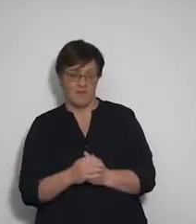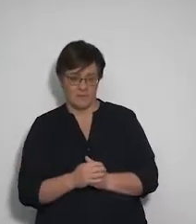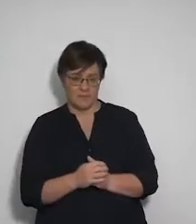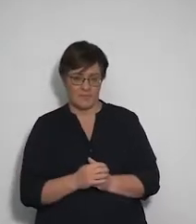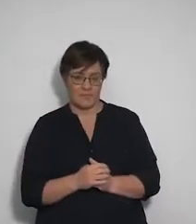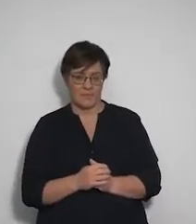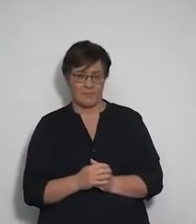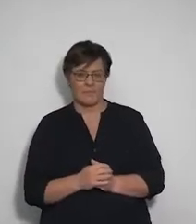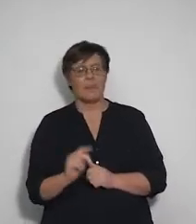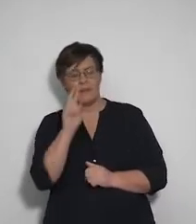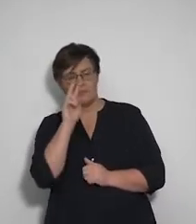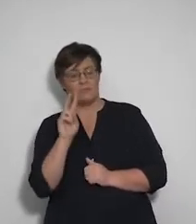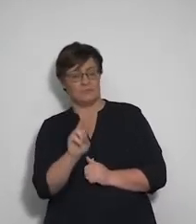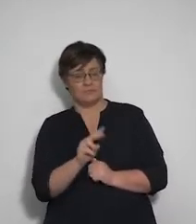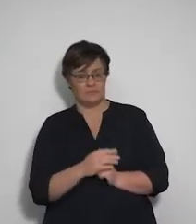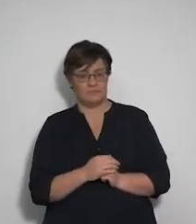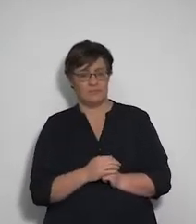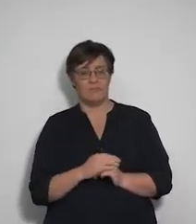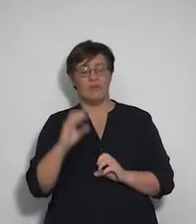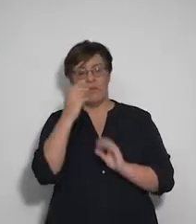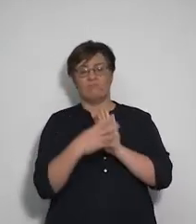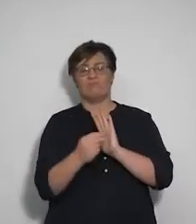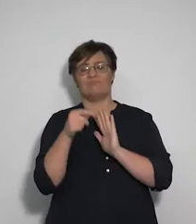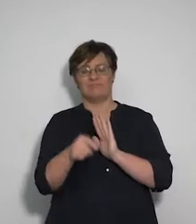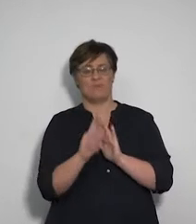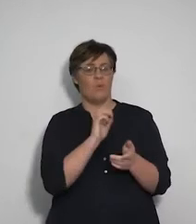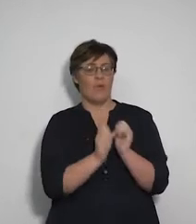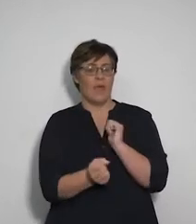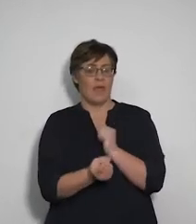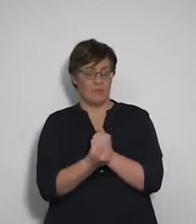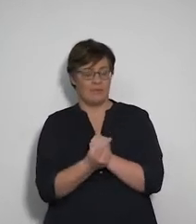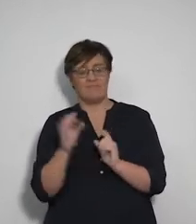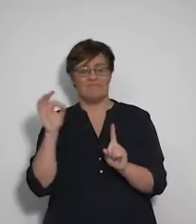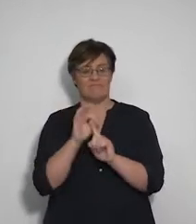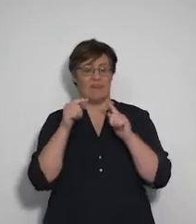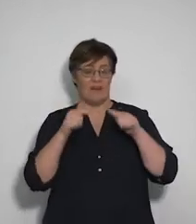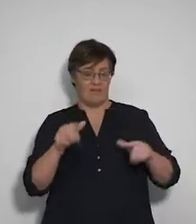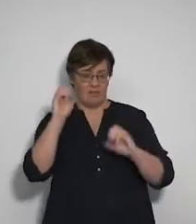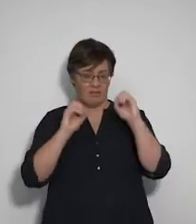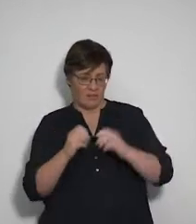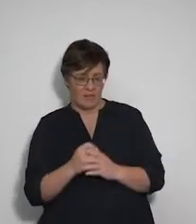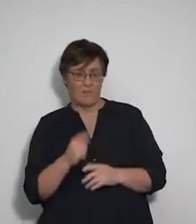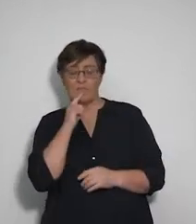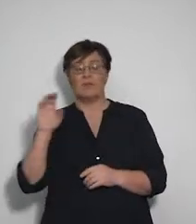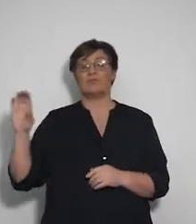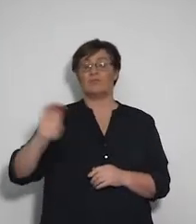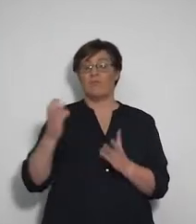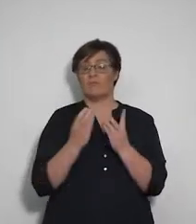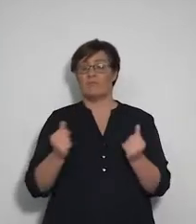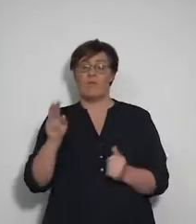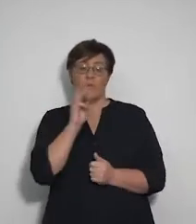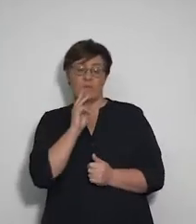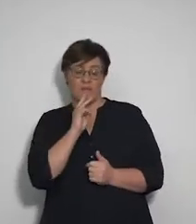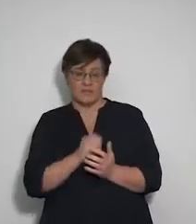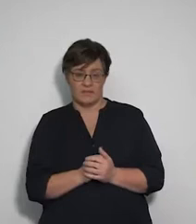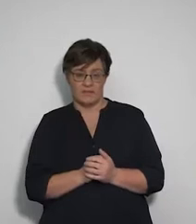exactly how we would actually model what exactly happens, at a particle level when a salt dissolves in water.